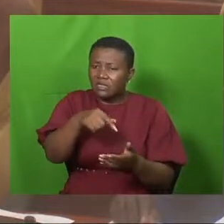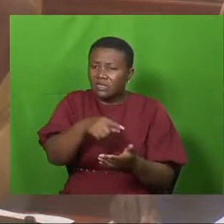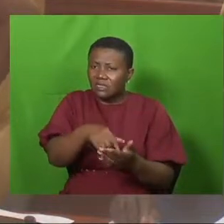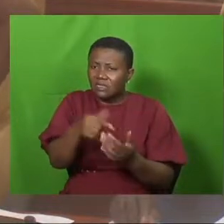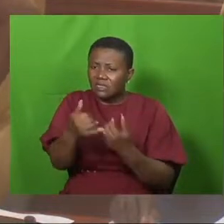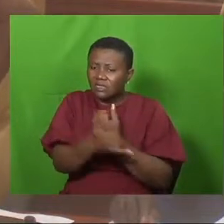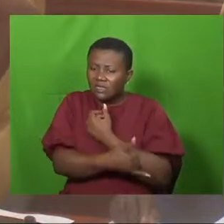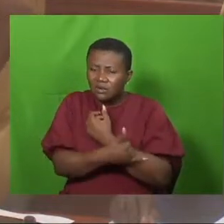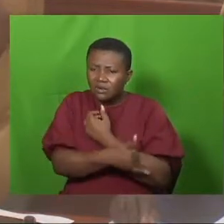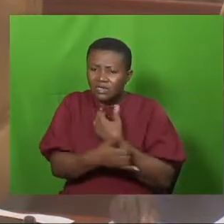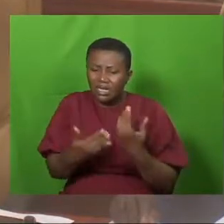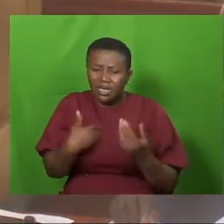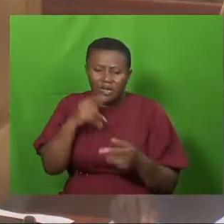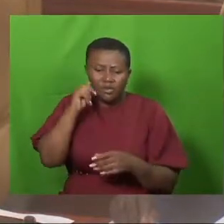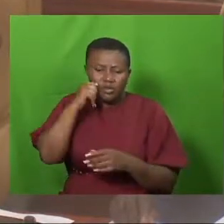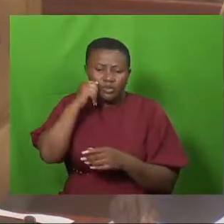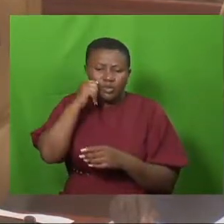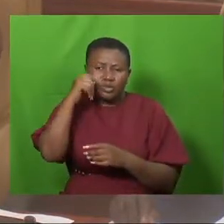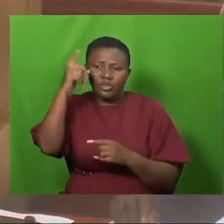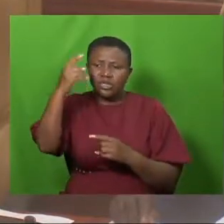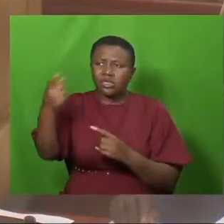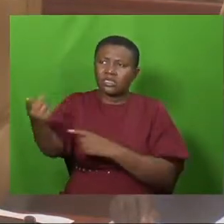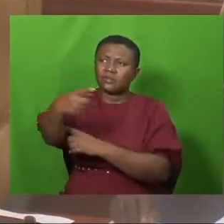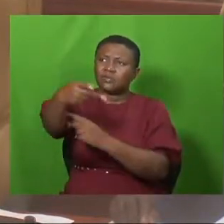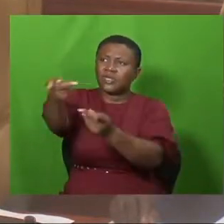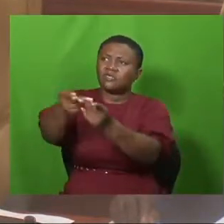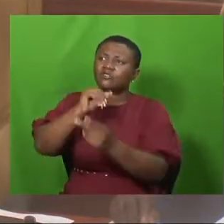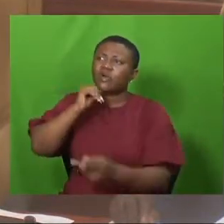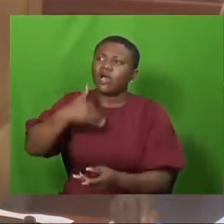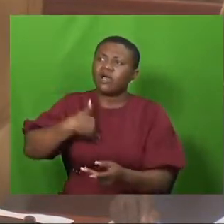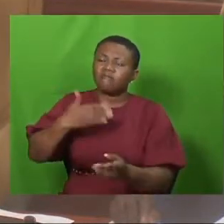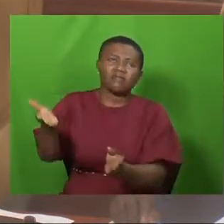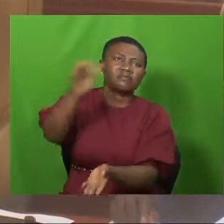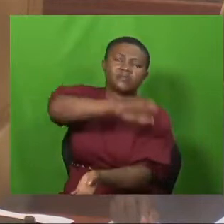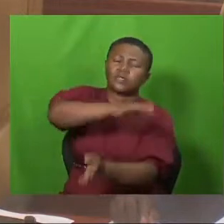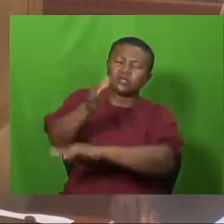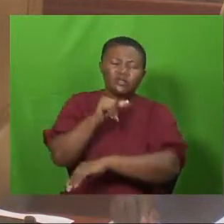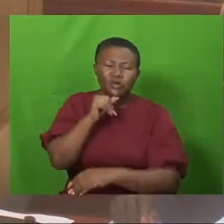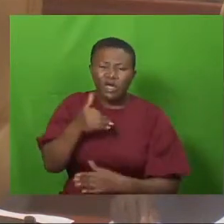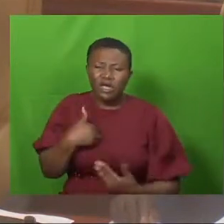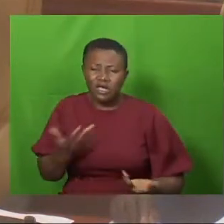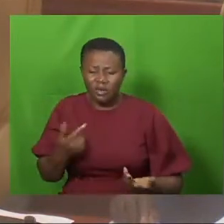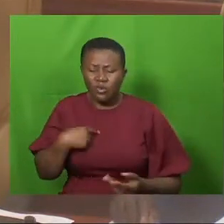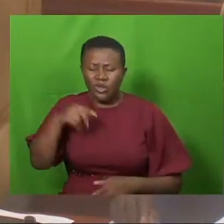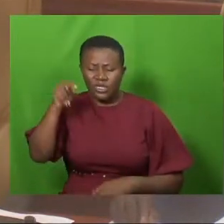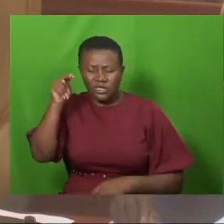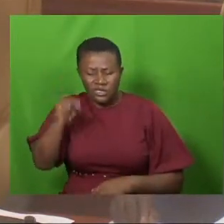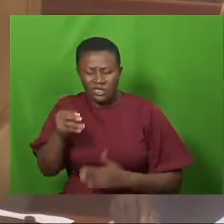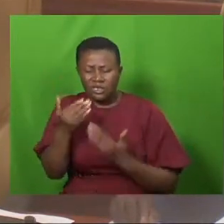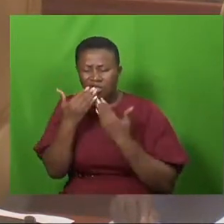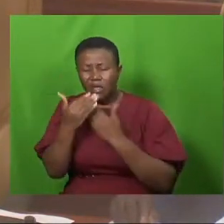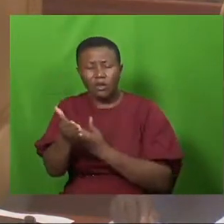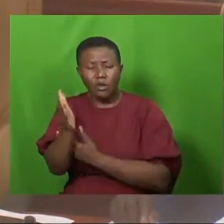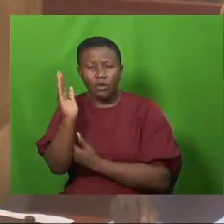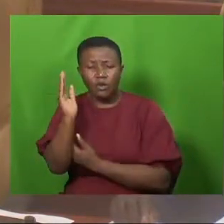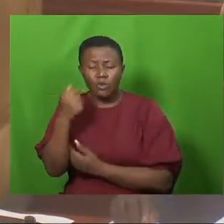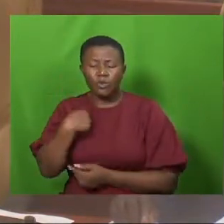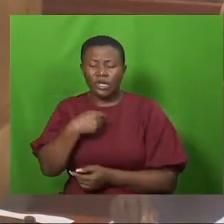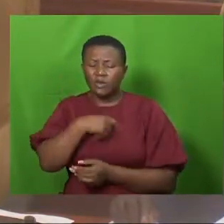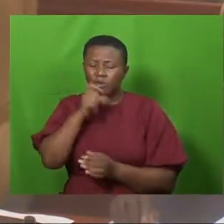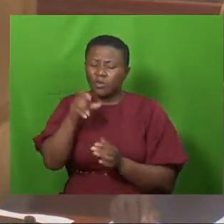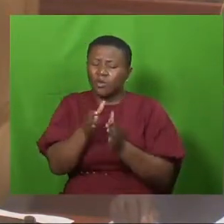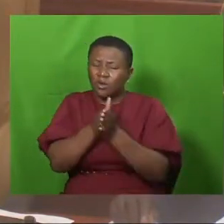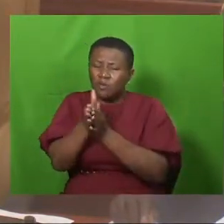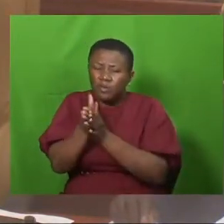rationed. So like the President indicated, we must count our blessings. We must appreciate the strides that we